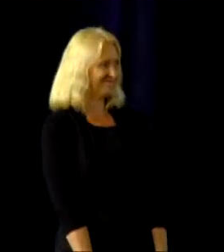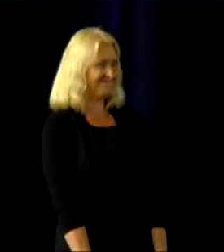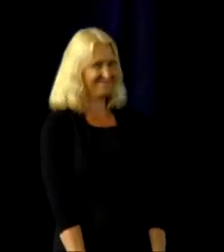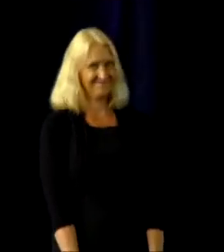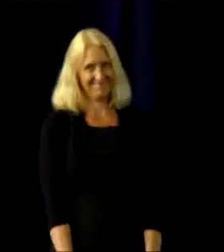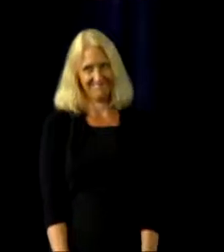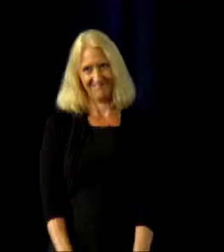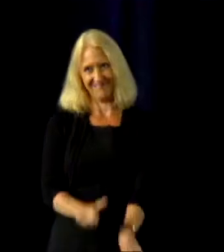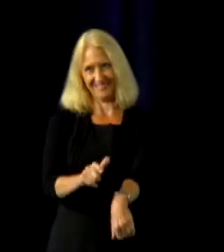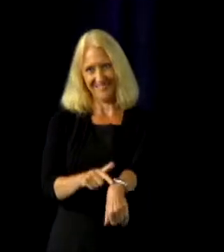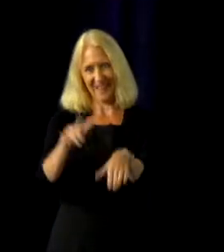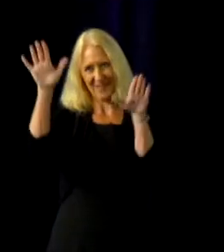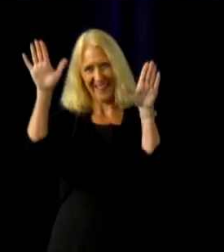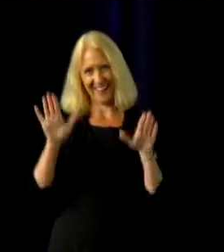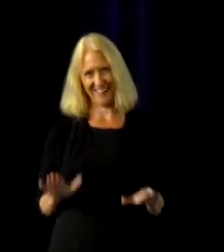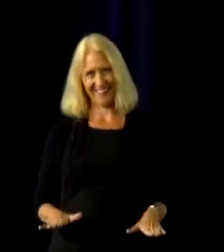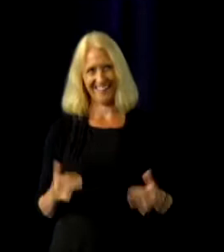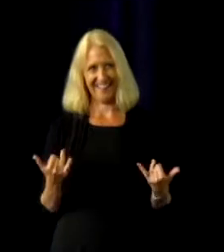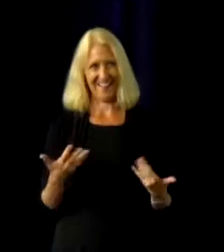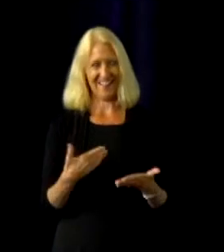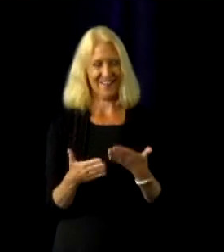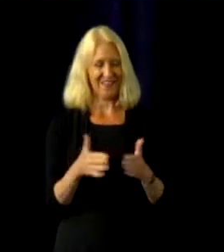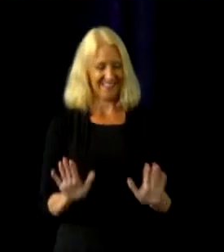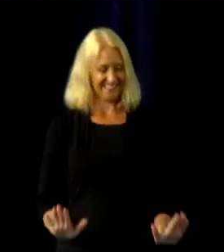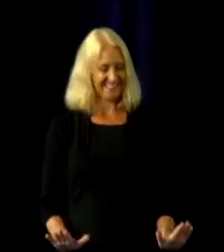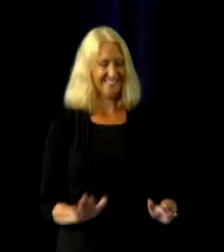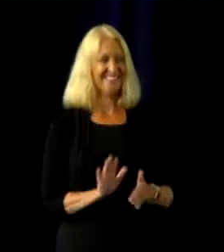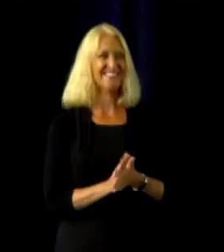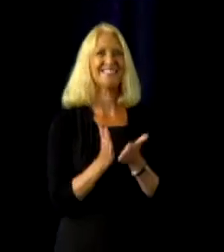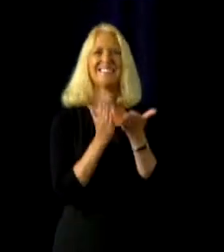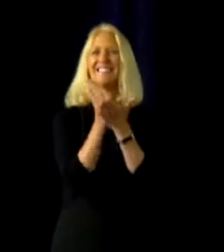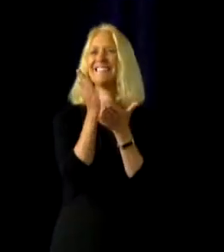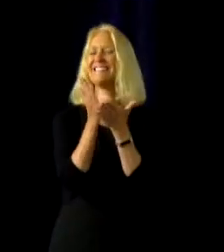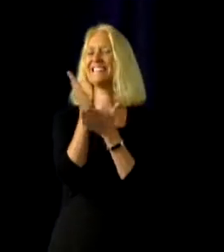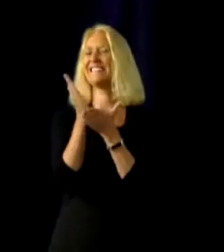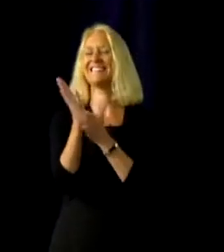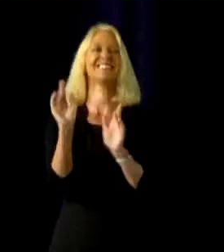It was time to put your hands down anyway. That's okay.